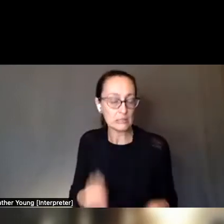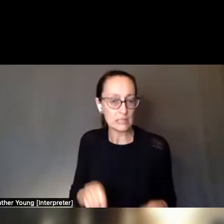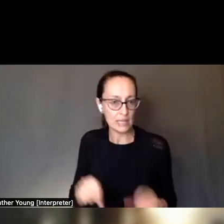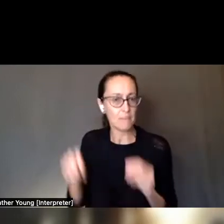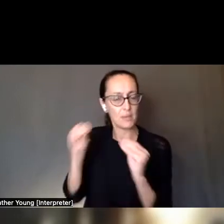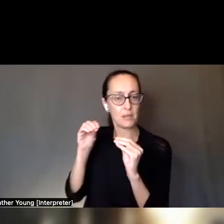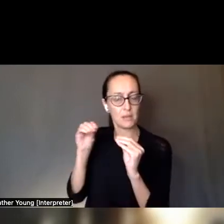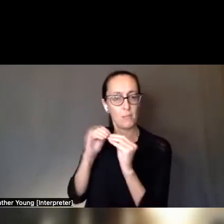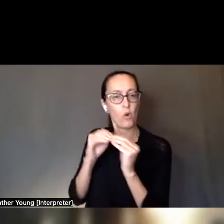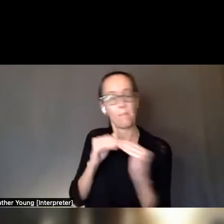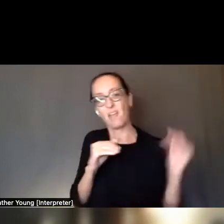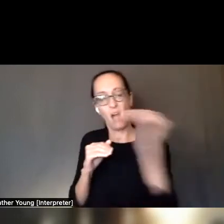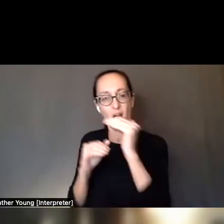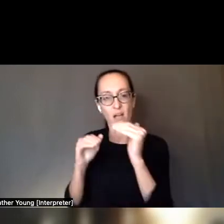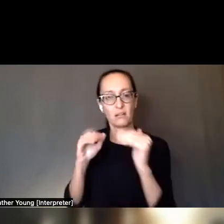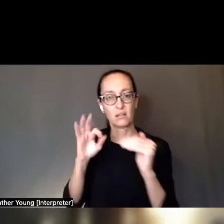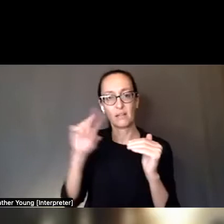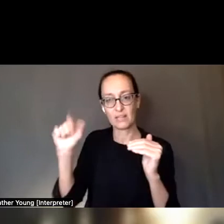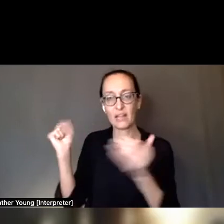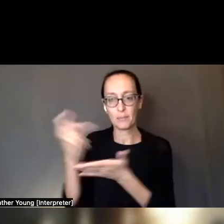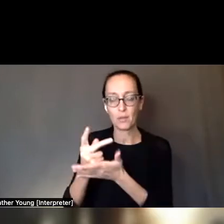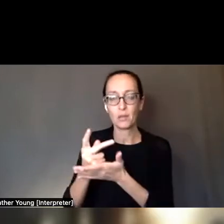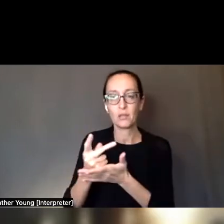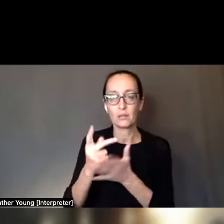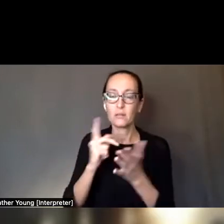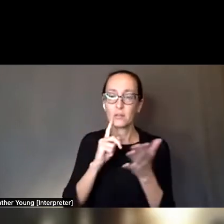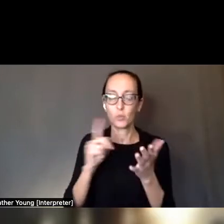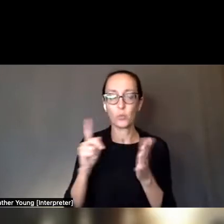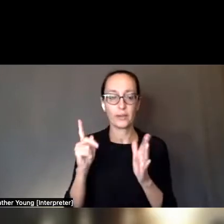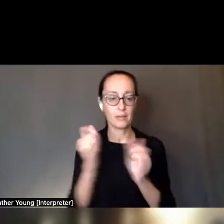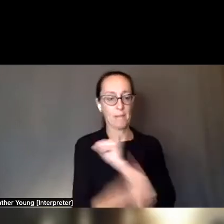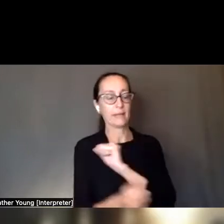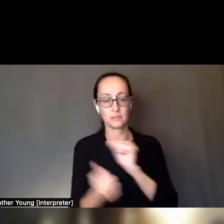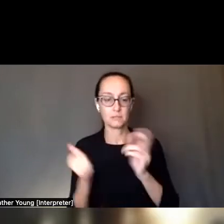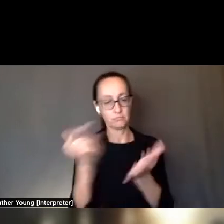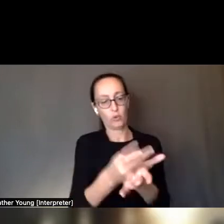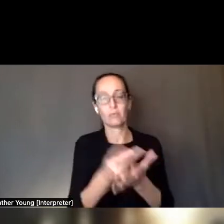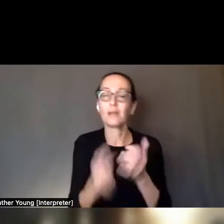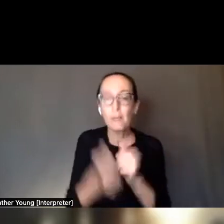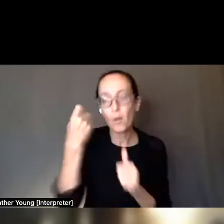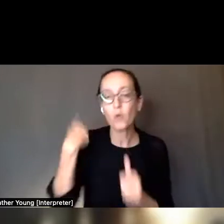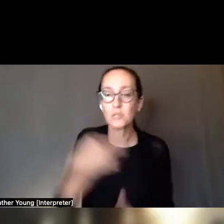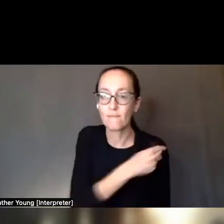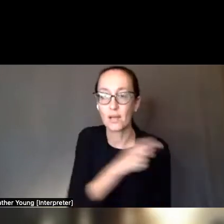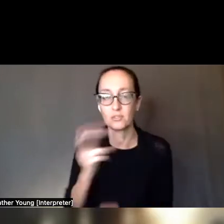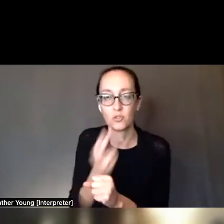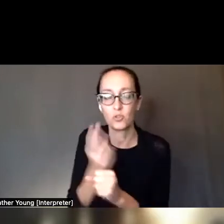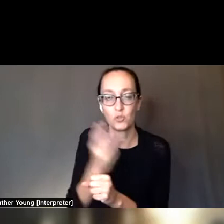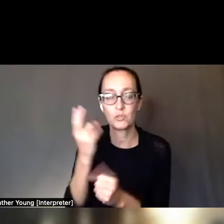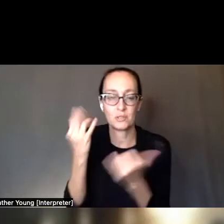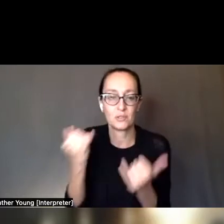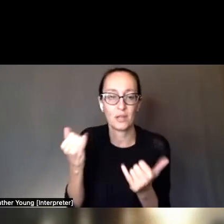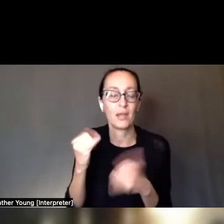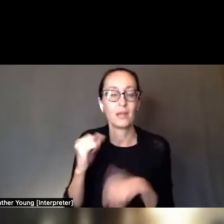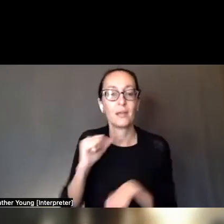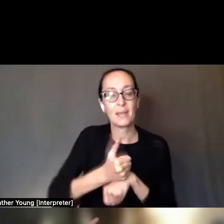what we call non-traditional CI candidacy. And honestly, that's what most of us are using today, based on medical appropriateness